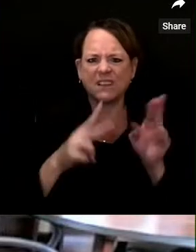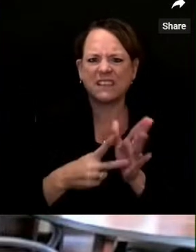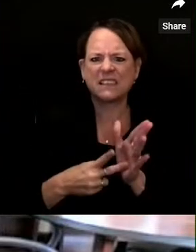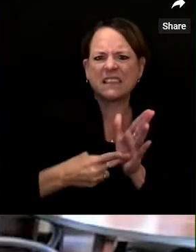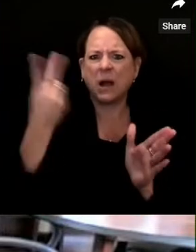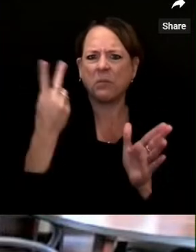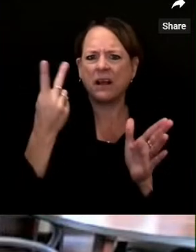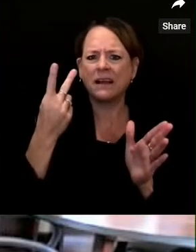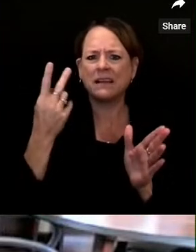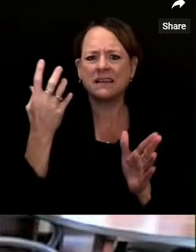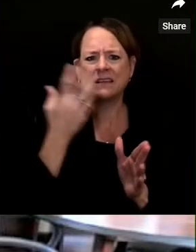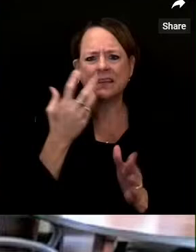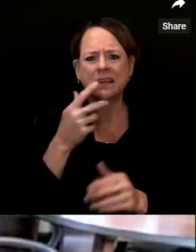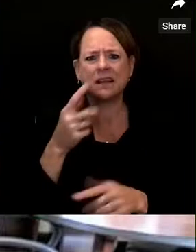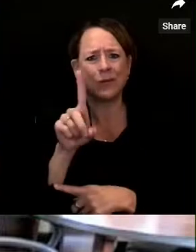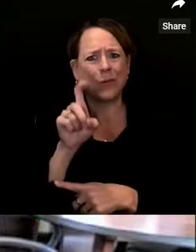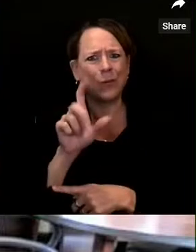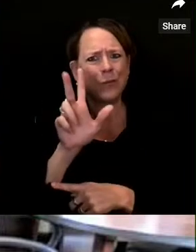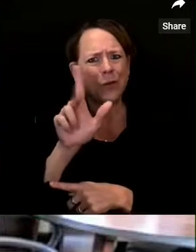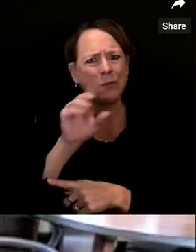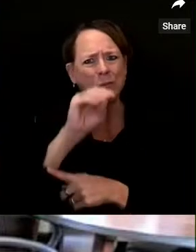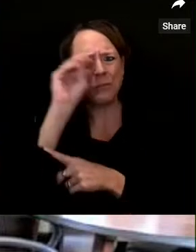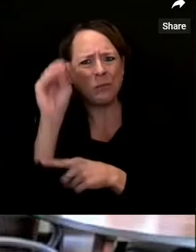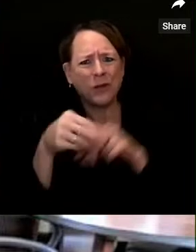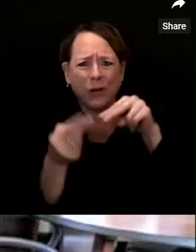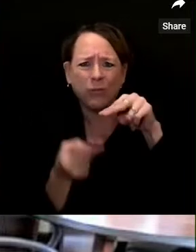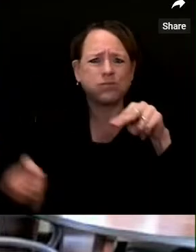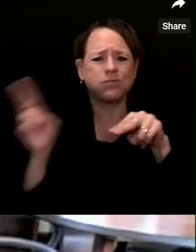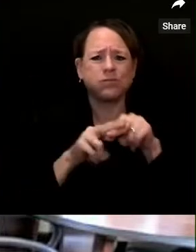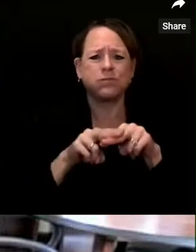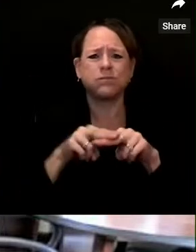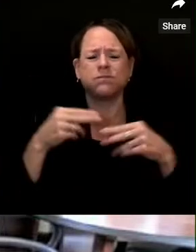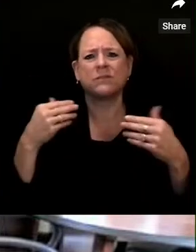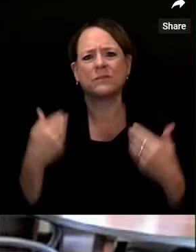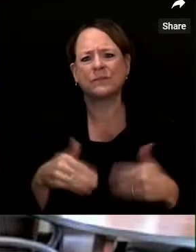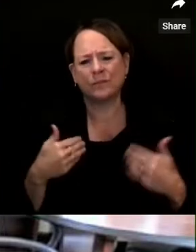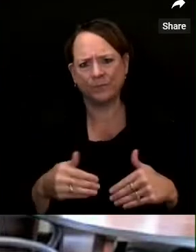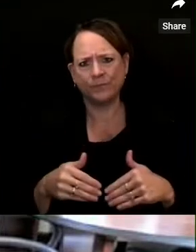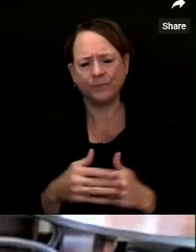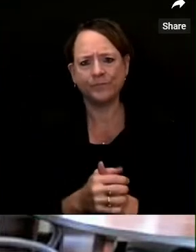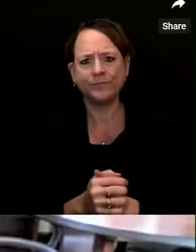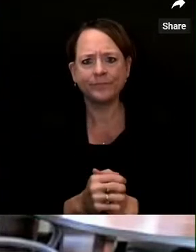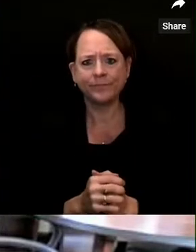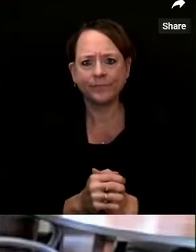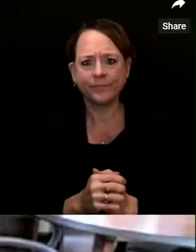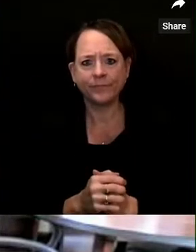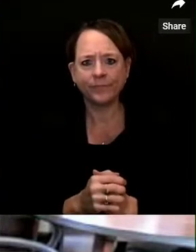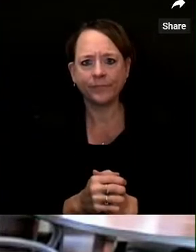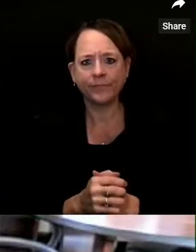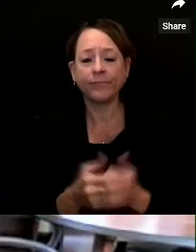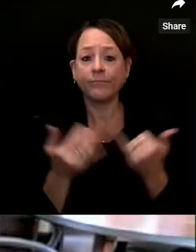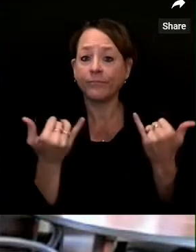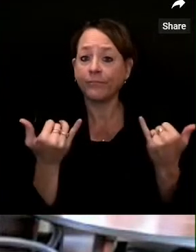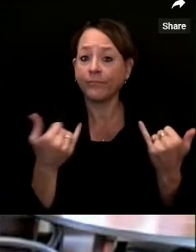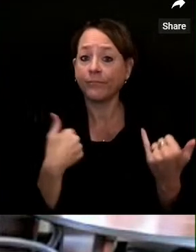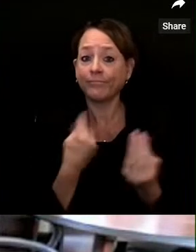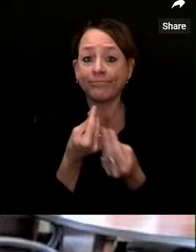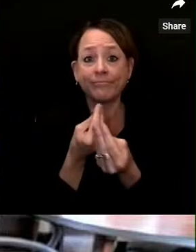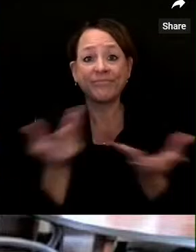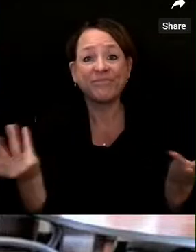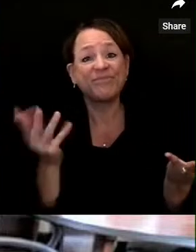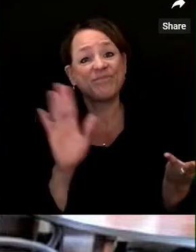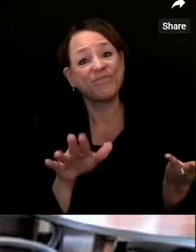a month ago. Today, we are also reporting that 19 more Wisconsinites have died from